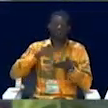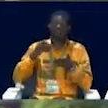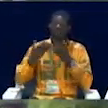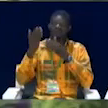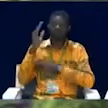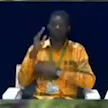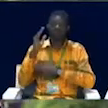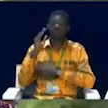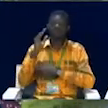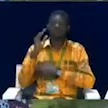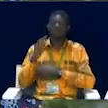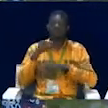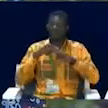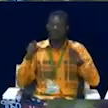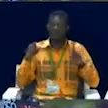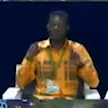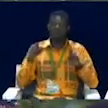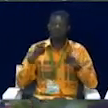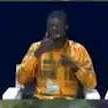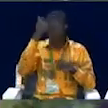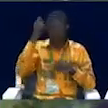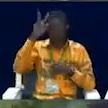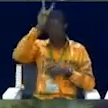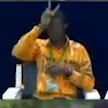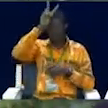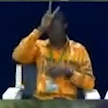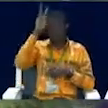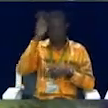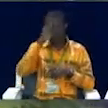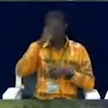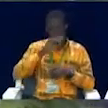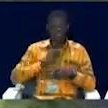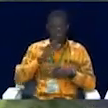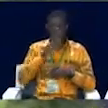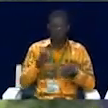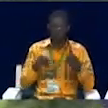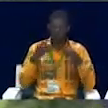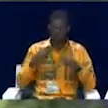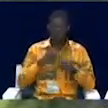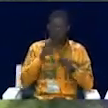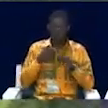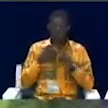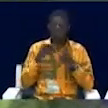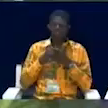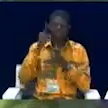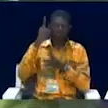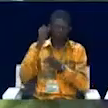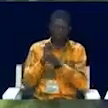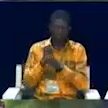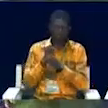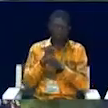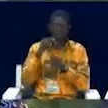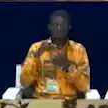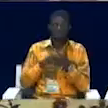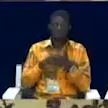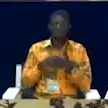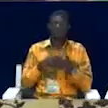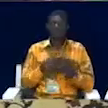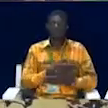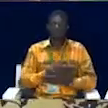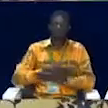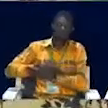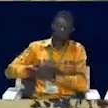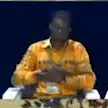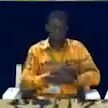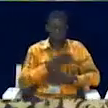Lord. But due to ignorance, I never came. Then when it was a year, this is the fruit of the womb, this is the child.